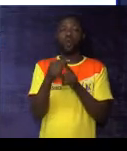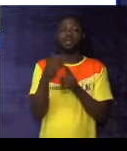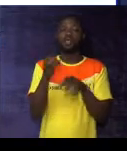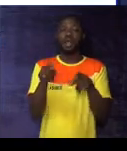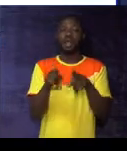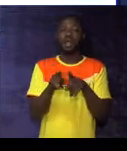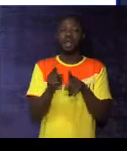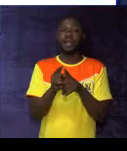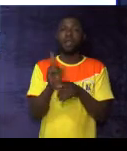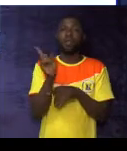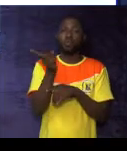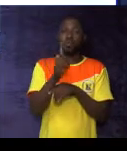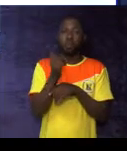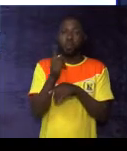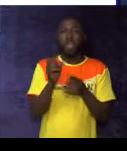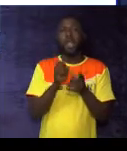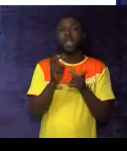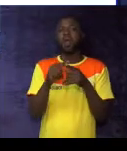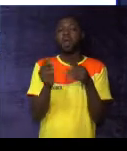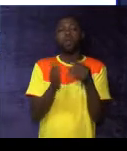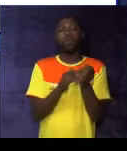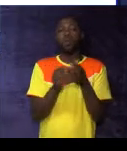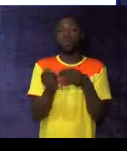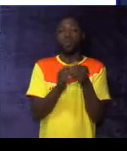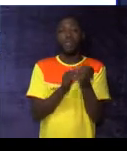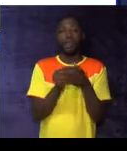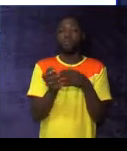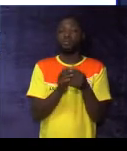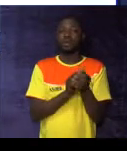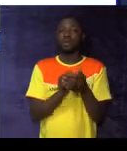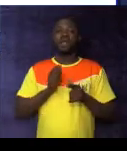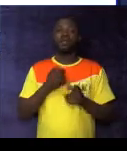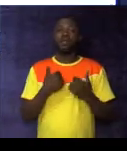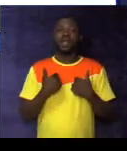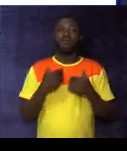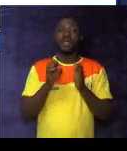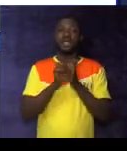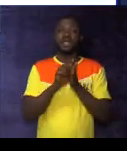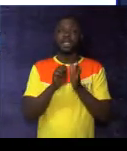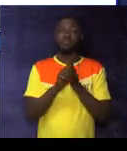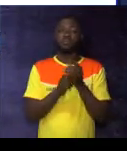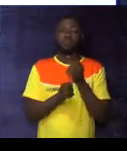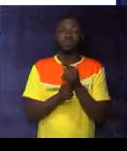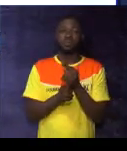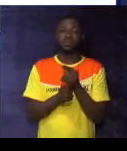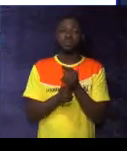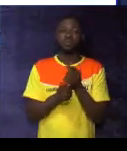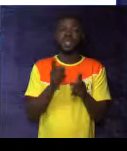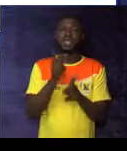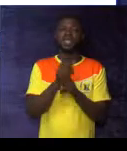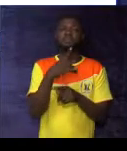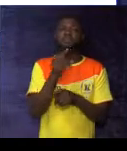We use words like where or wherever. Now, let's have examples.